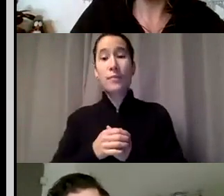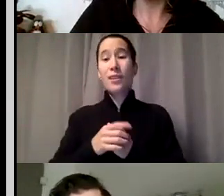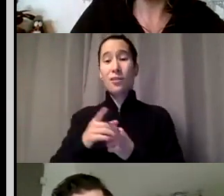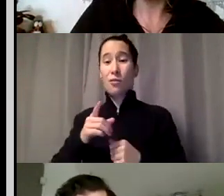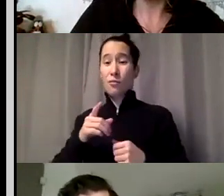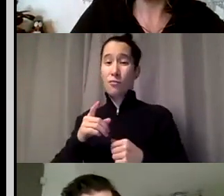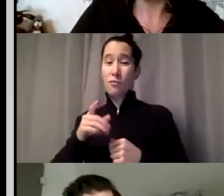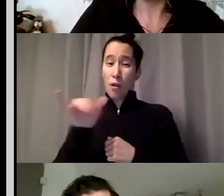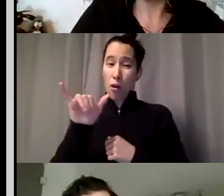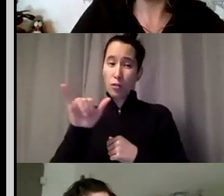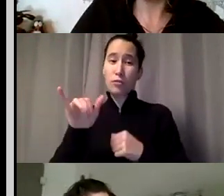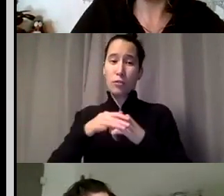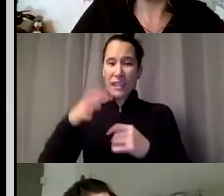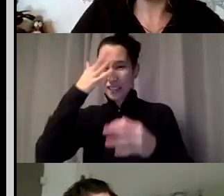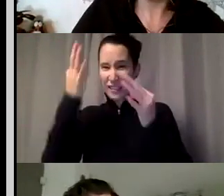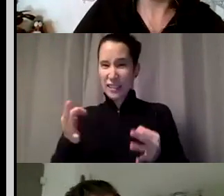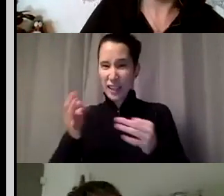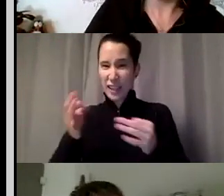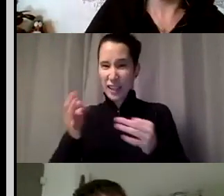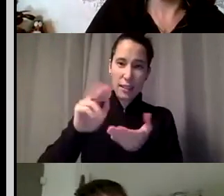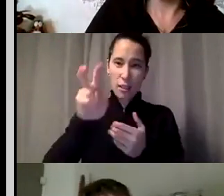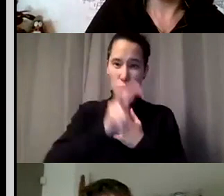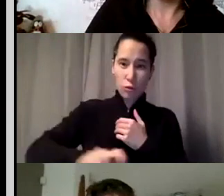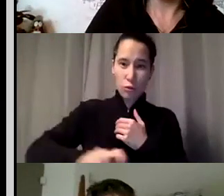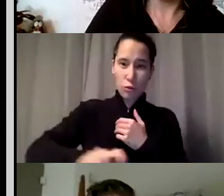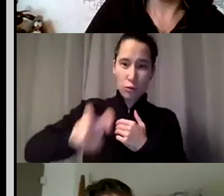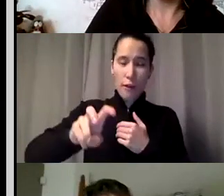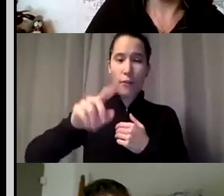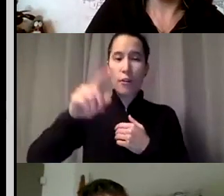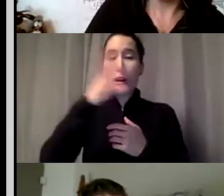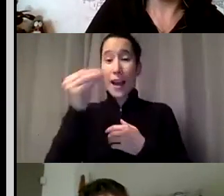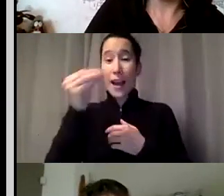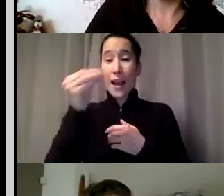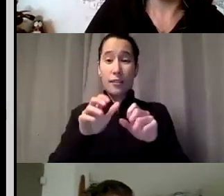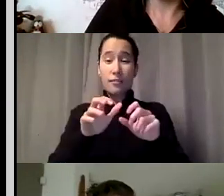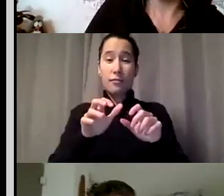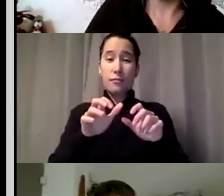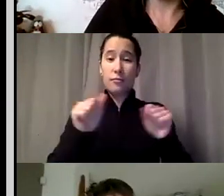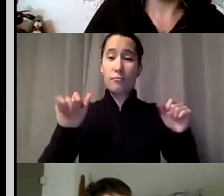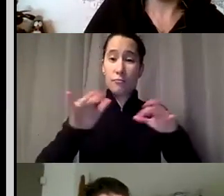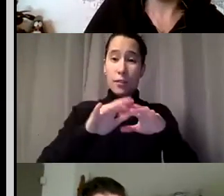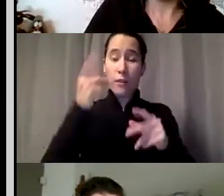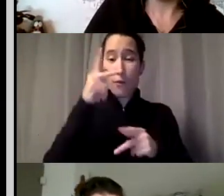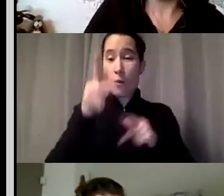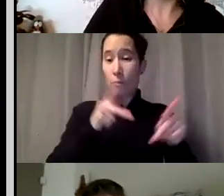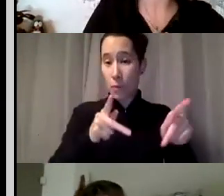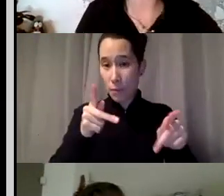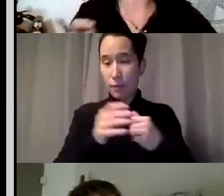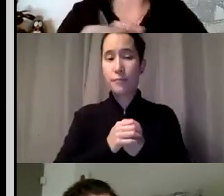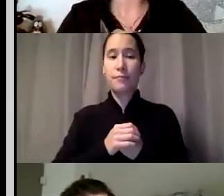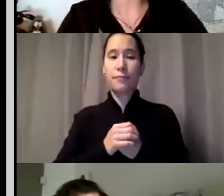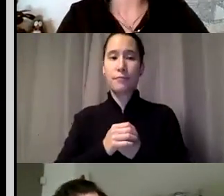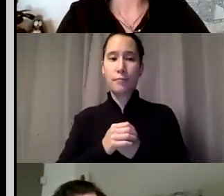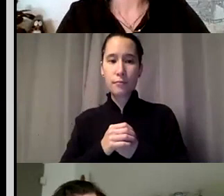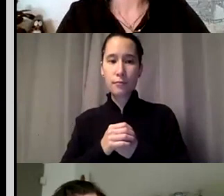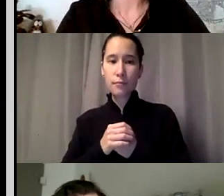gathering of individuals. And so restricting that has seen different iterations, with travel by a health authority at